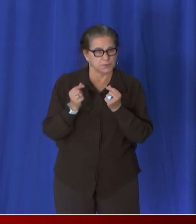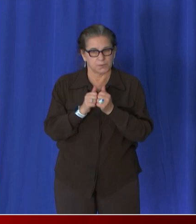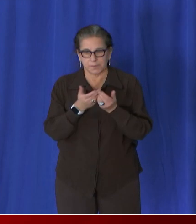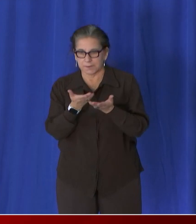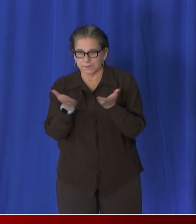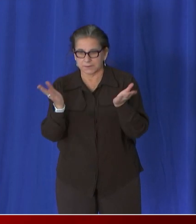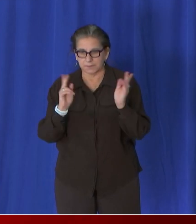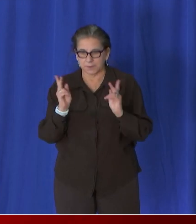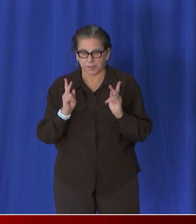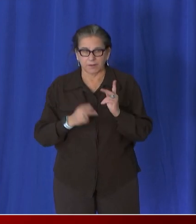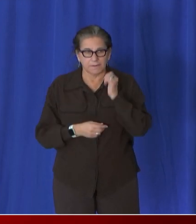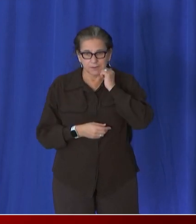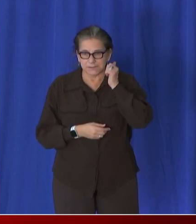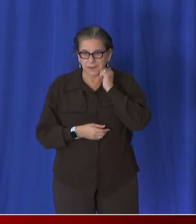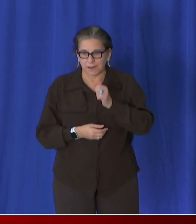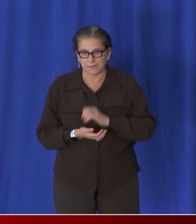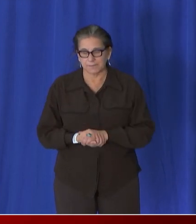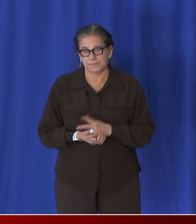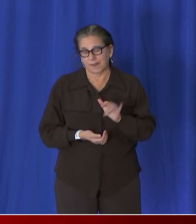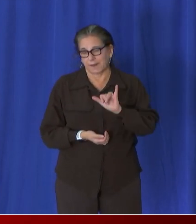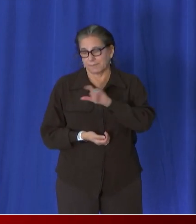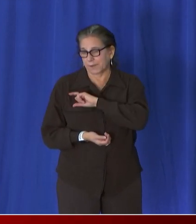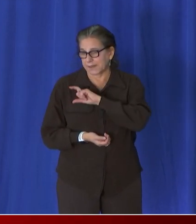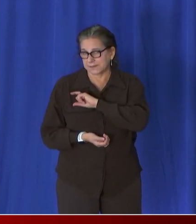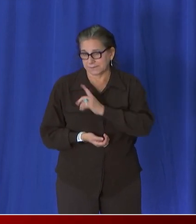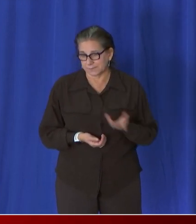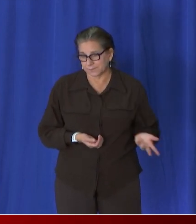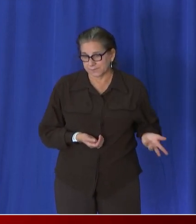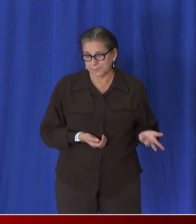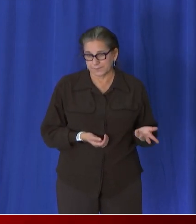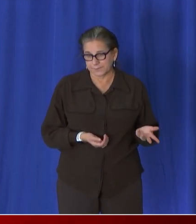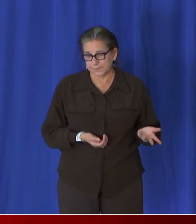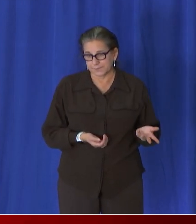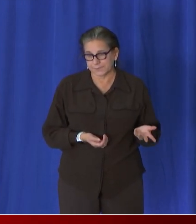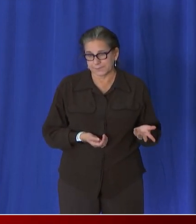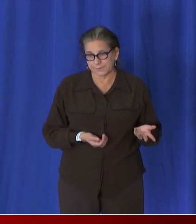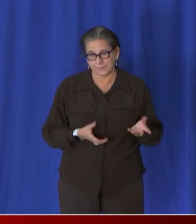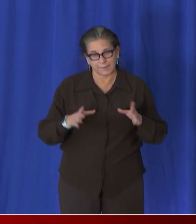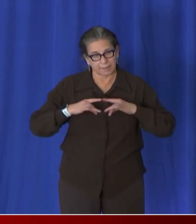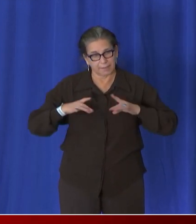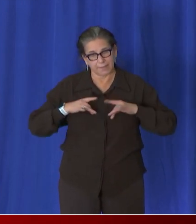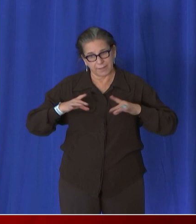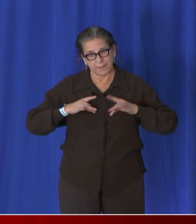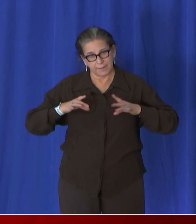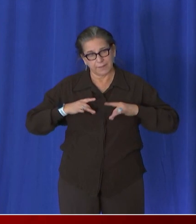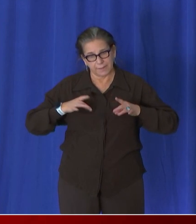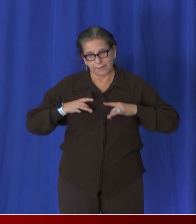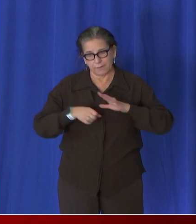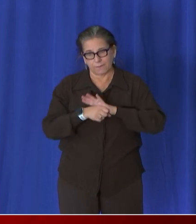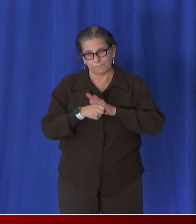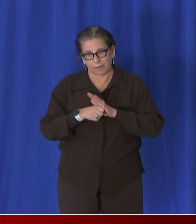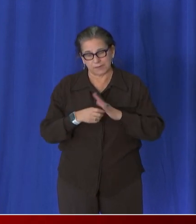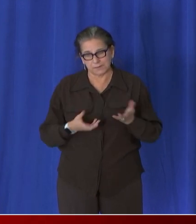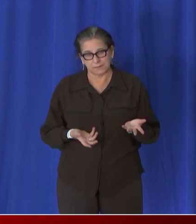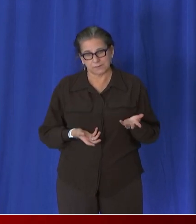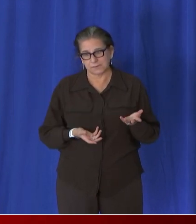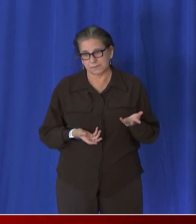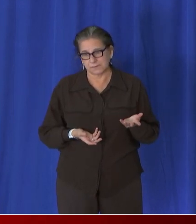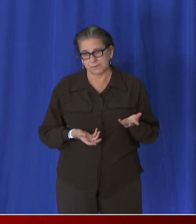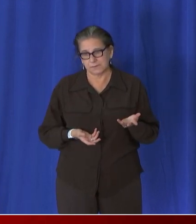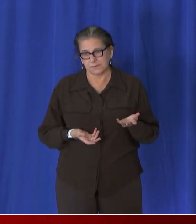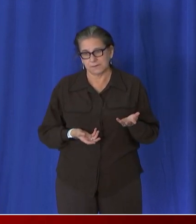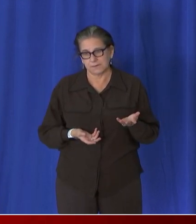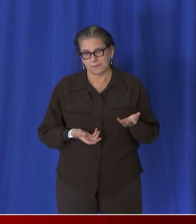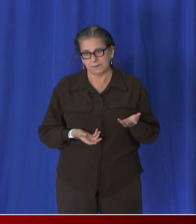We heard, and can you confirm, we heard more than 30 MPD officers just the other day tested positive. I